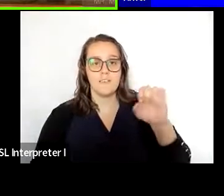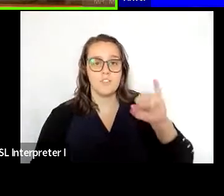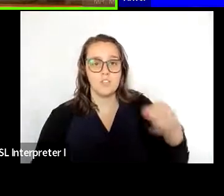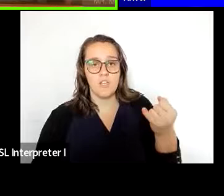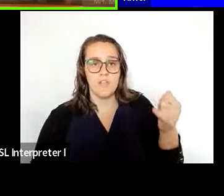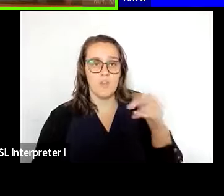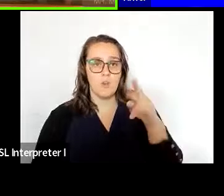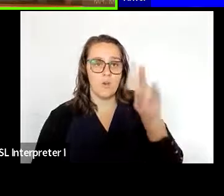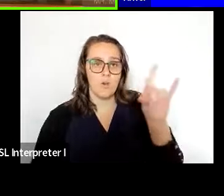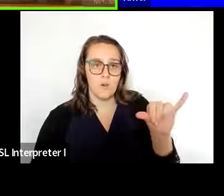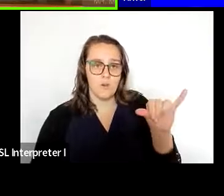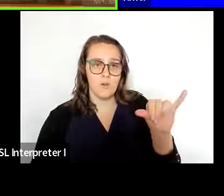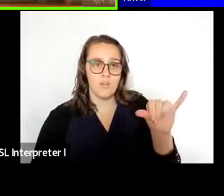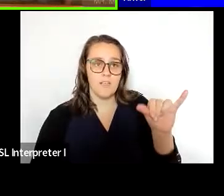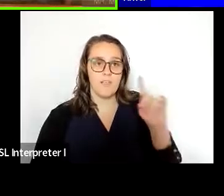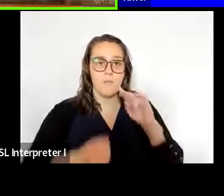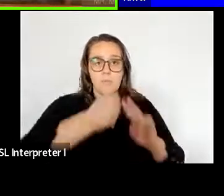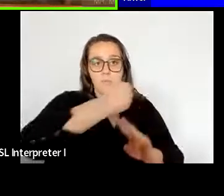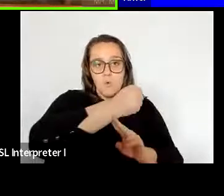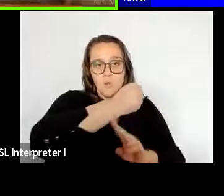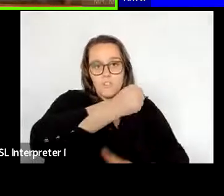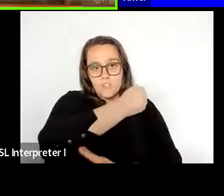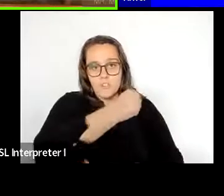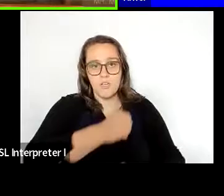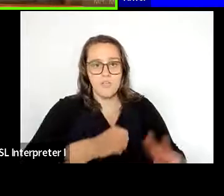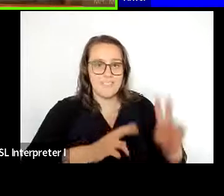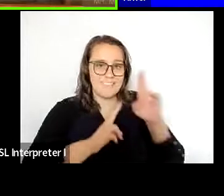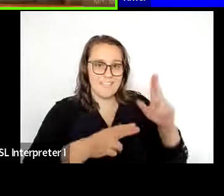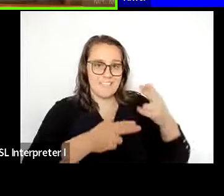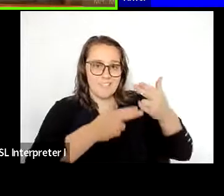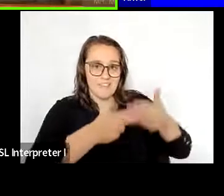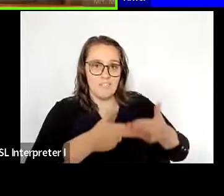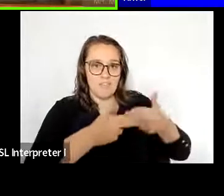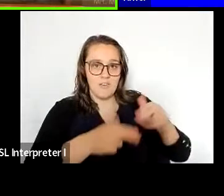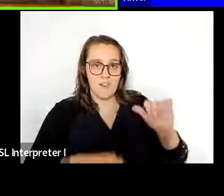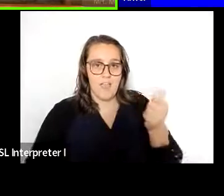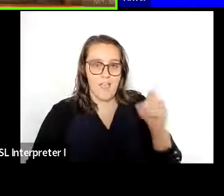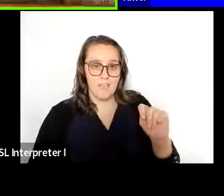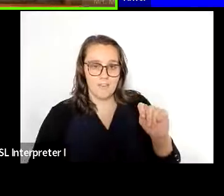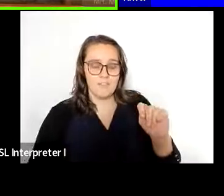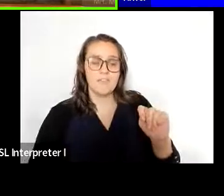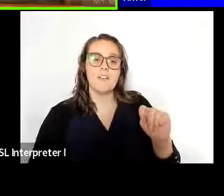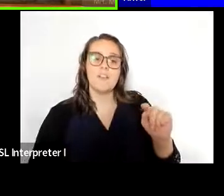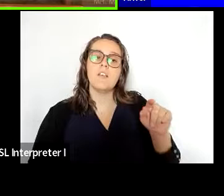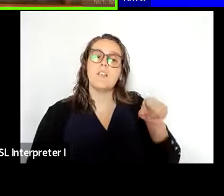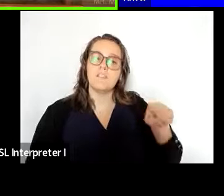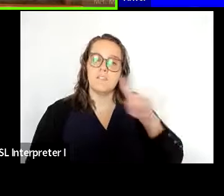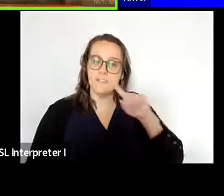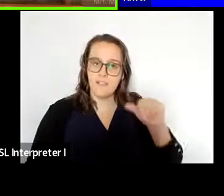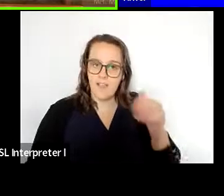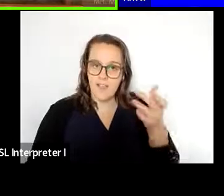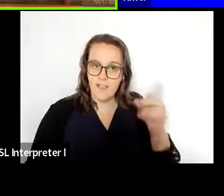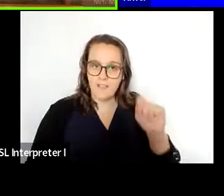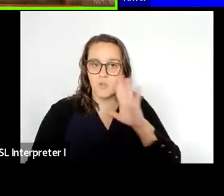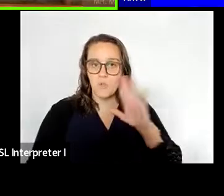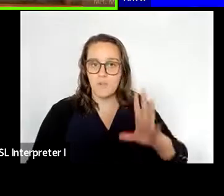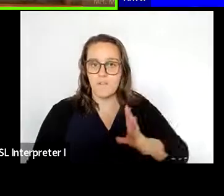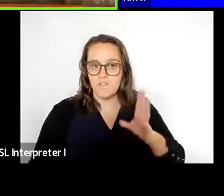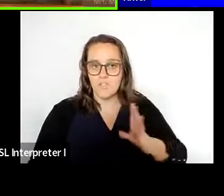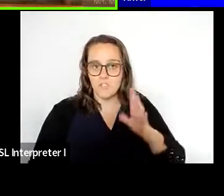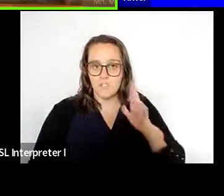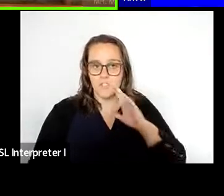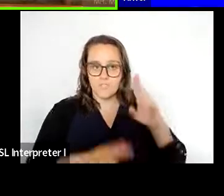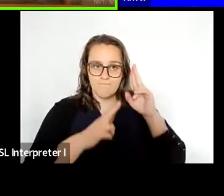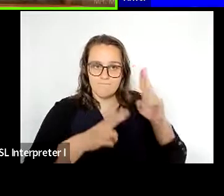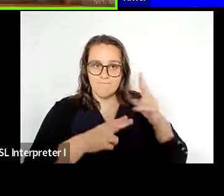2022. This bill would officially designate the bridge on Benning Road, Northeast, located between